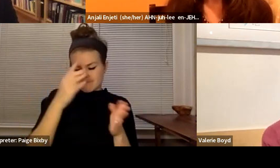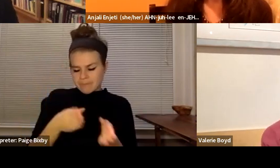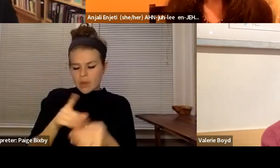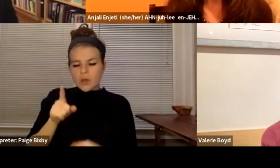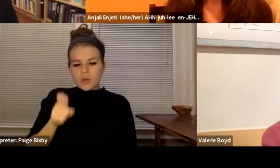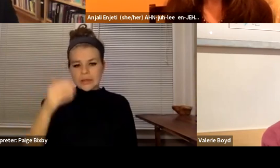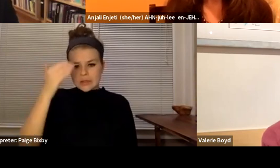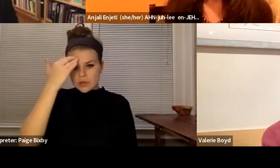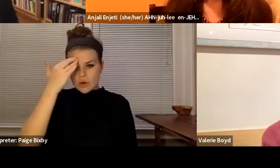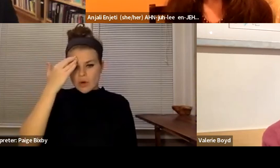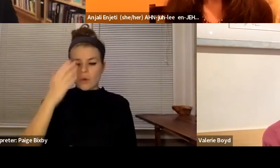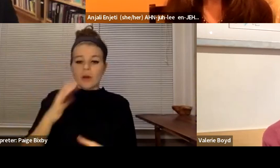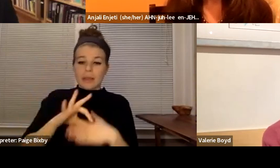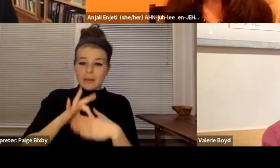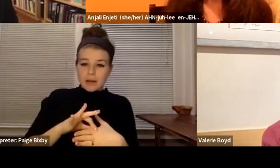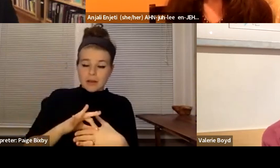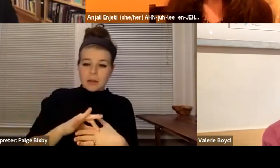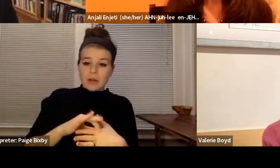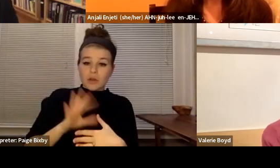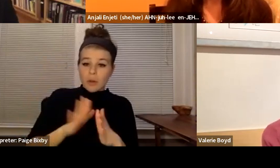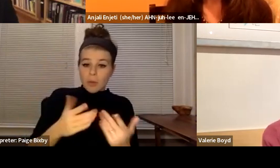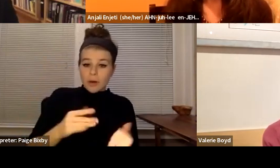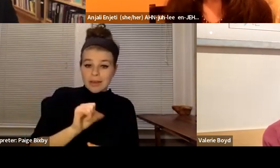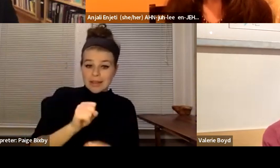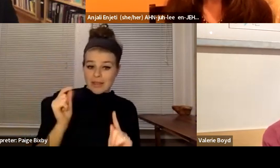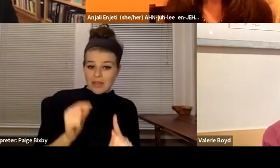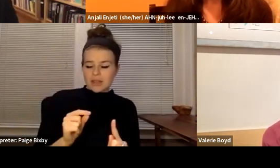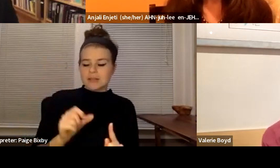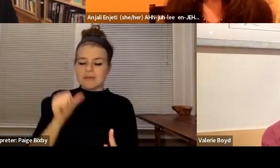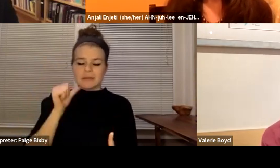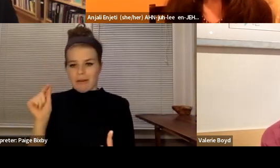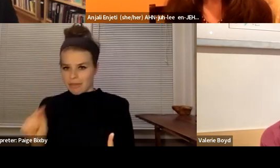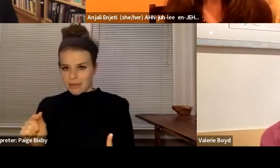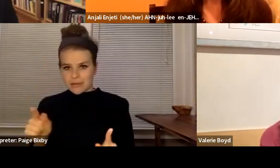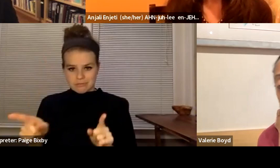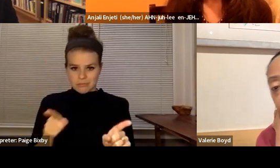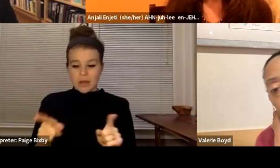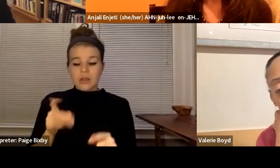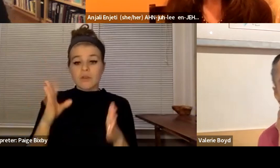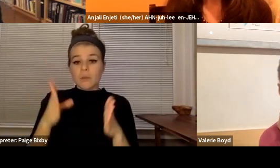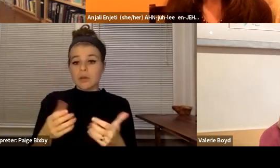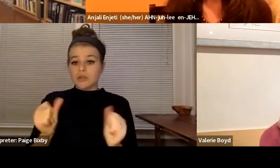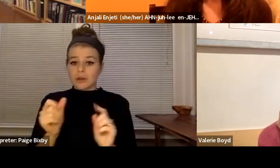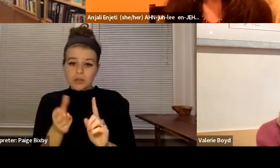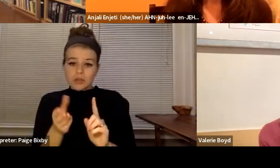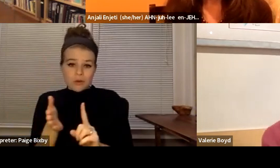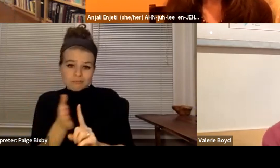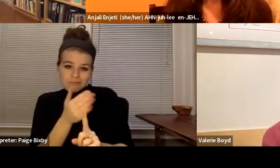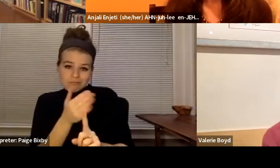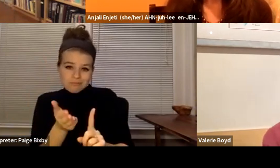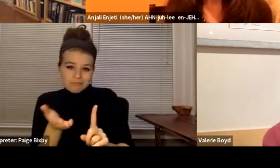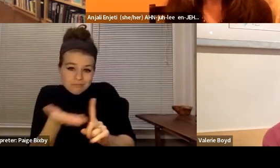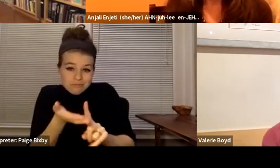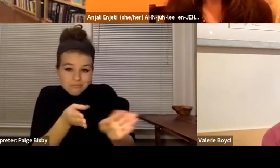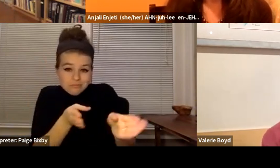and what it isn't. And so if somebody wants to sway you in this whole different direction, perhaps